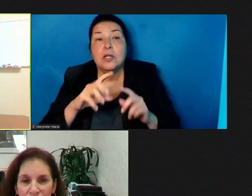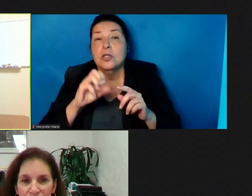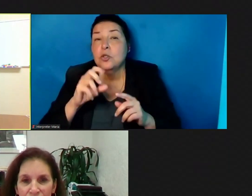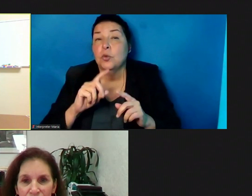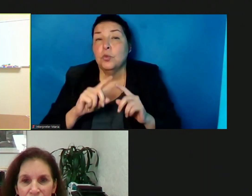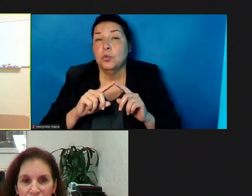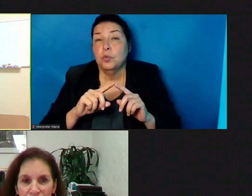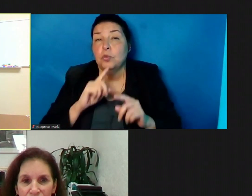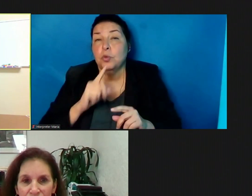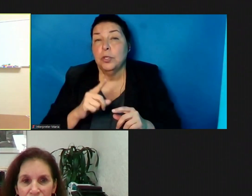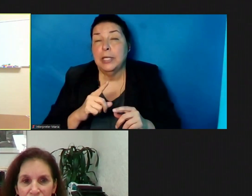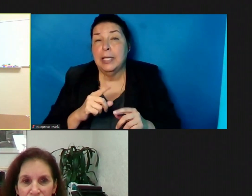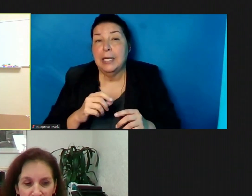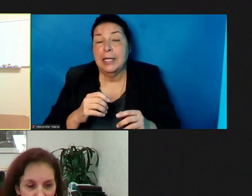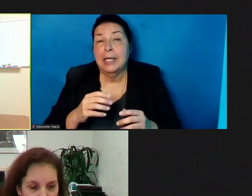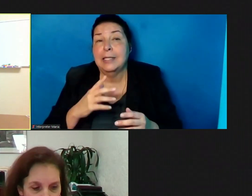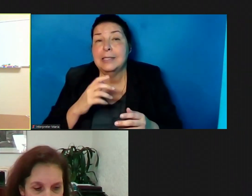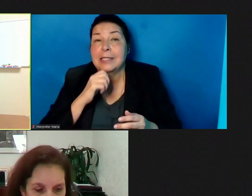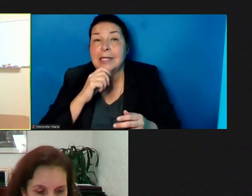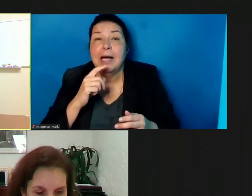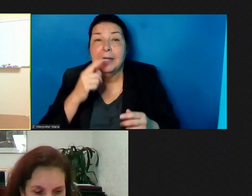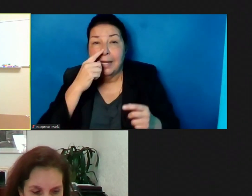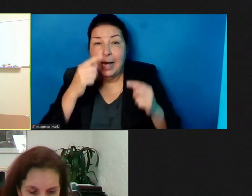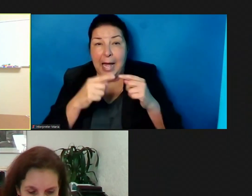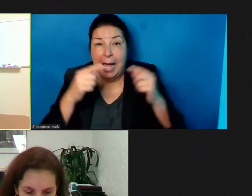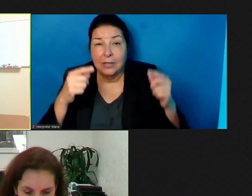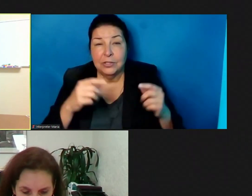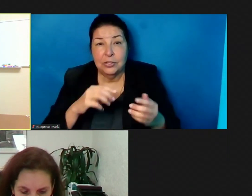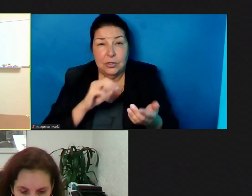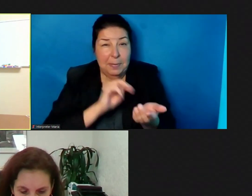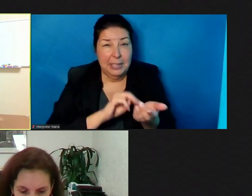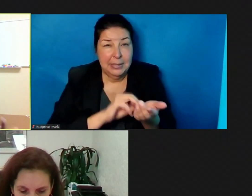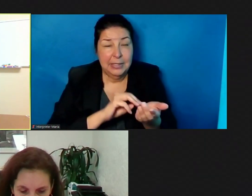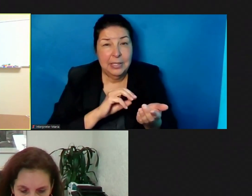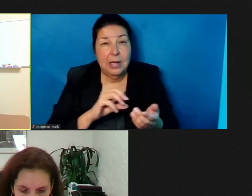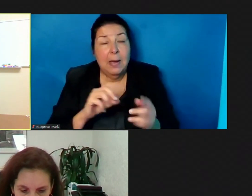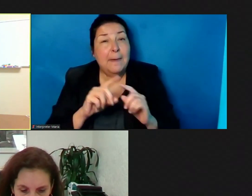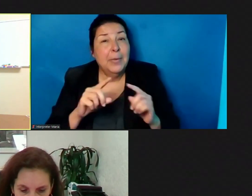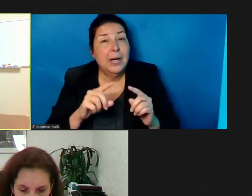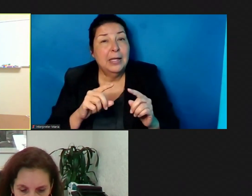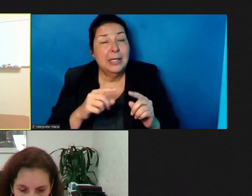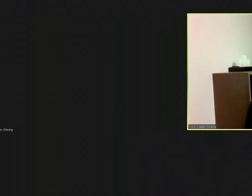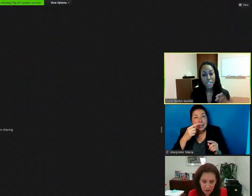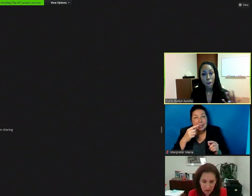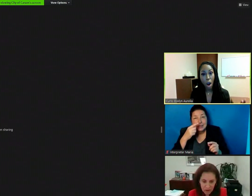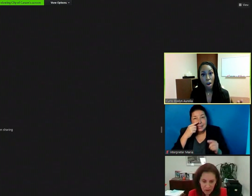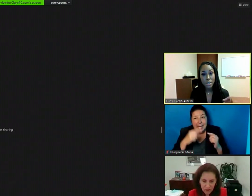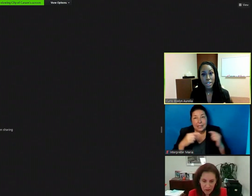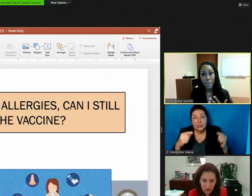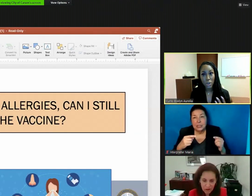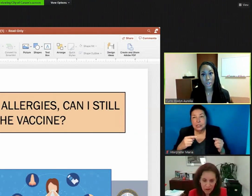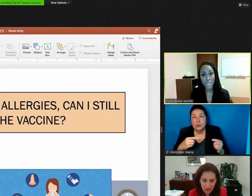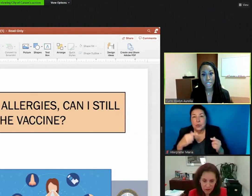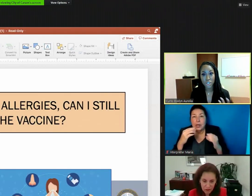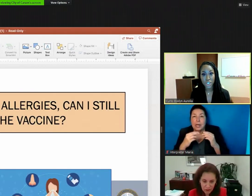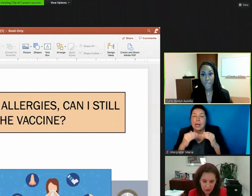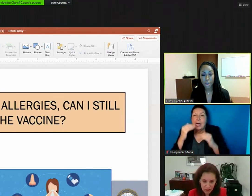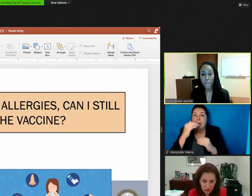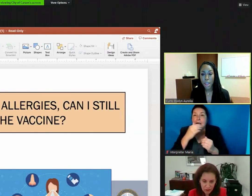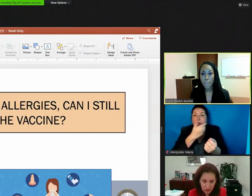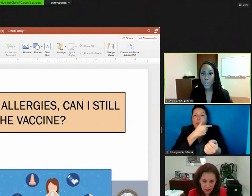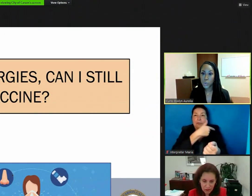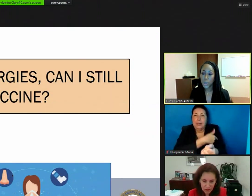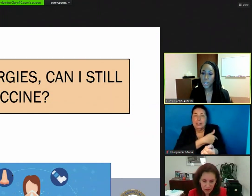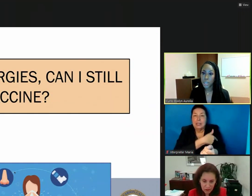not allergies to medications or foods, not that. It's an allergy to a prior vaccine because there are some ingredients that are